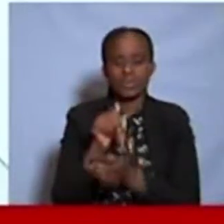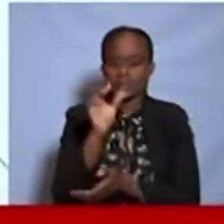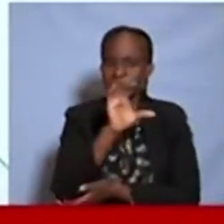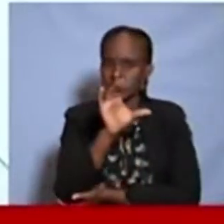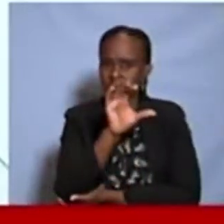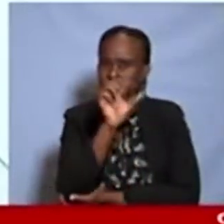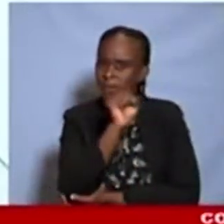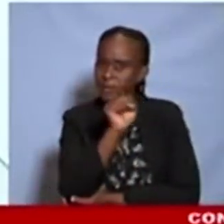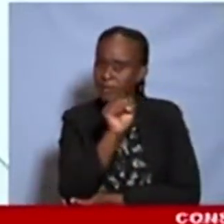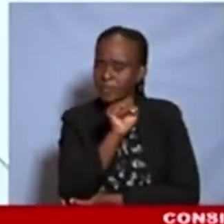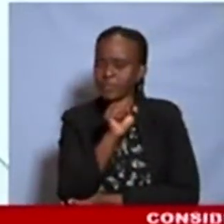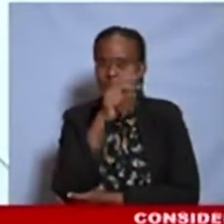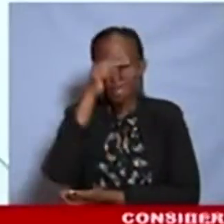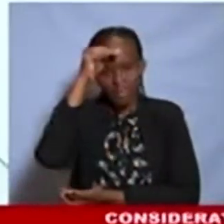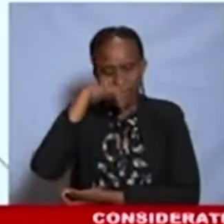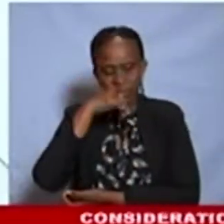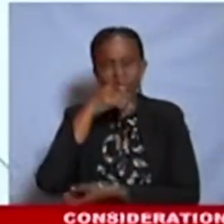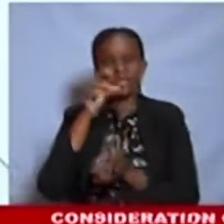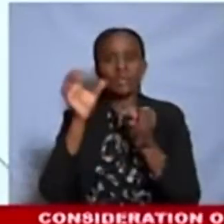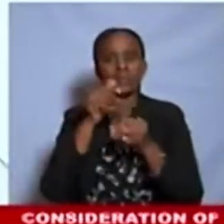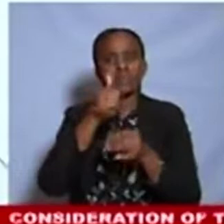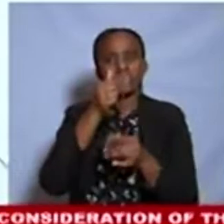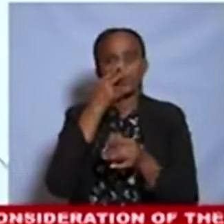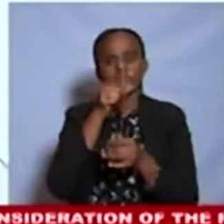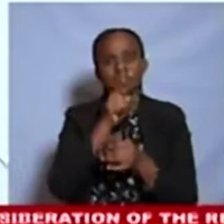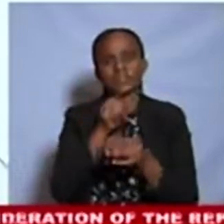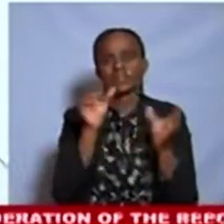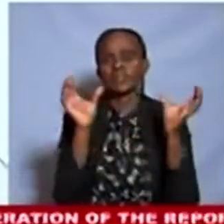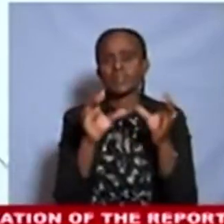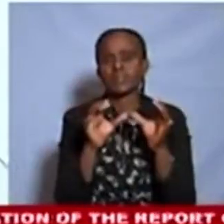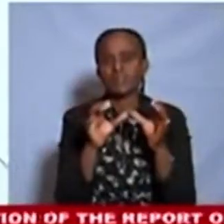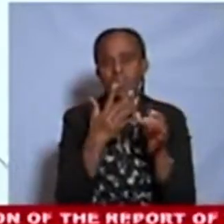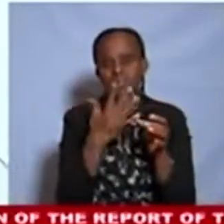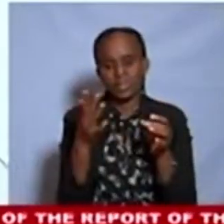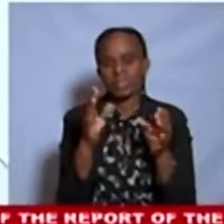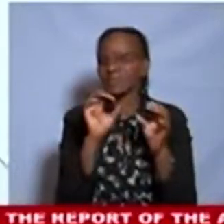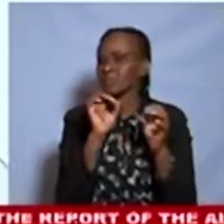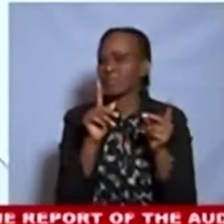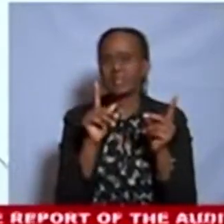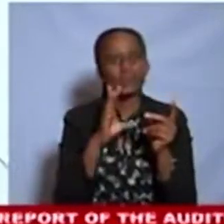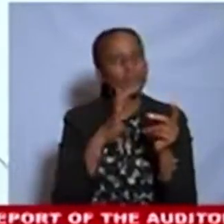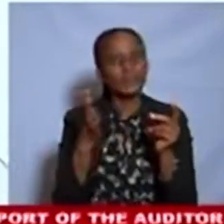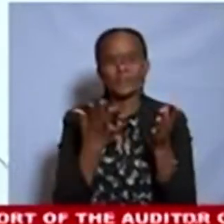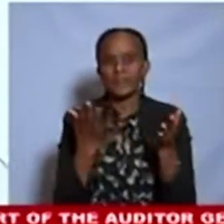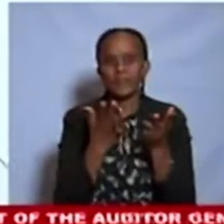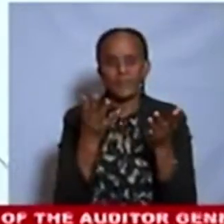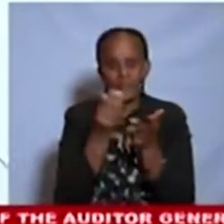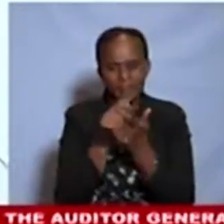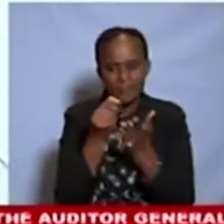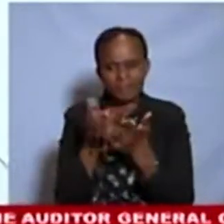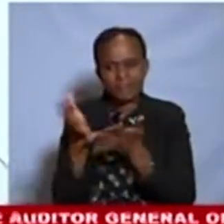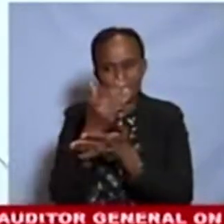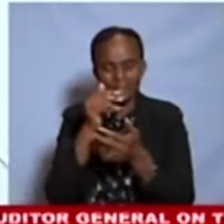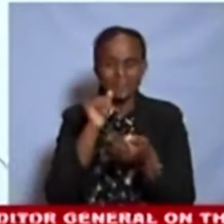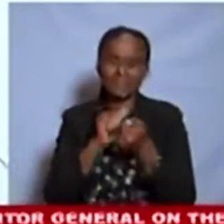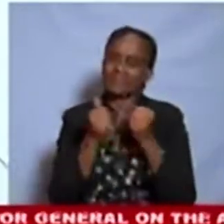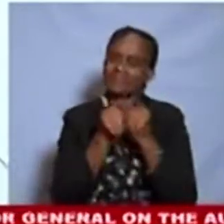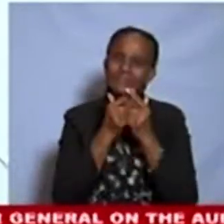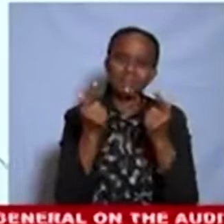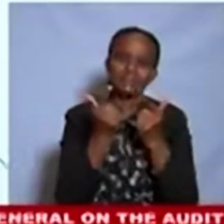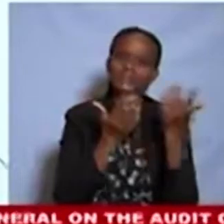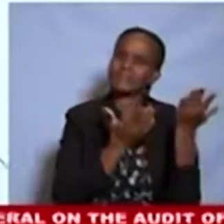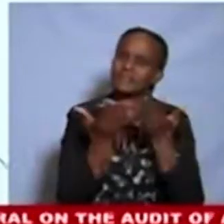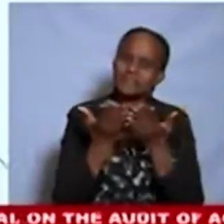CS of Namwala Council, you have seen this council, things are not all right. Revenue collection is at stake.